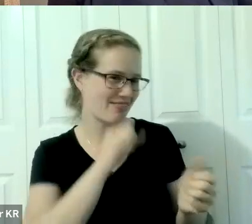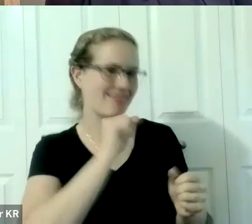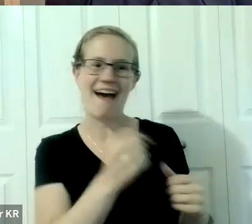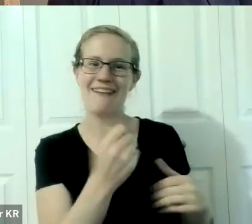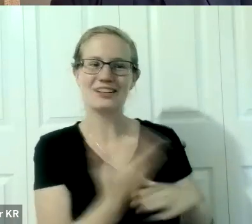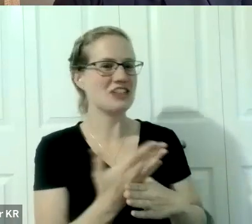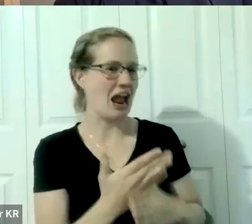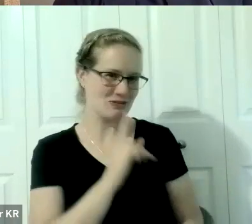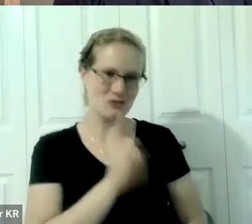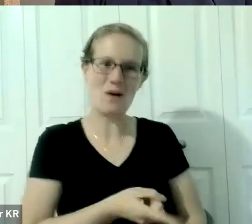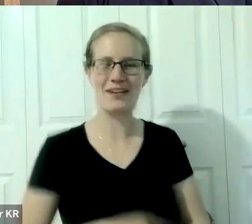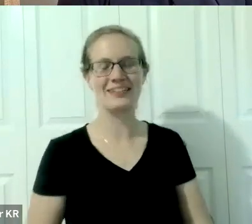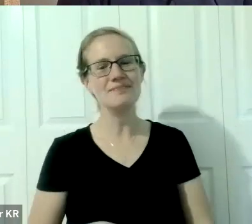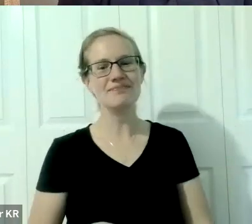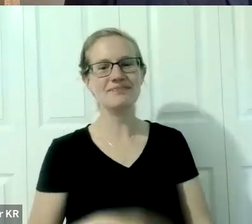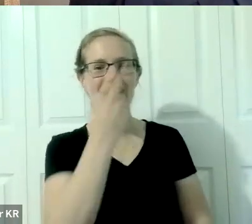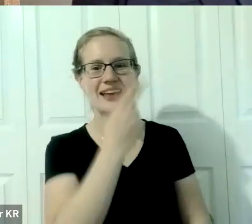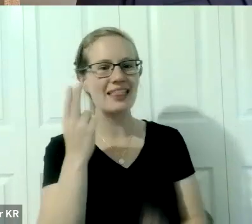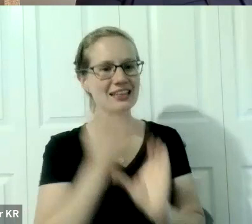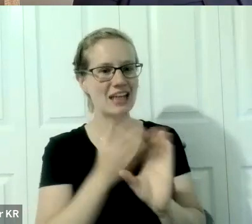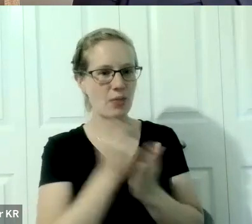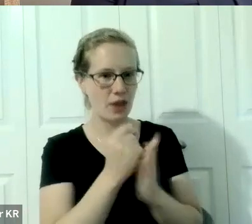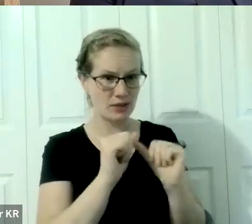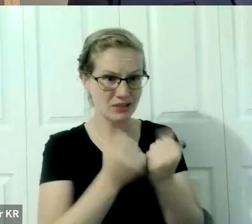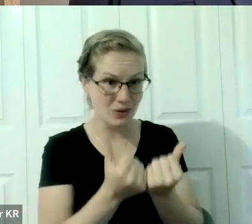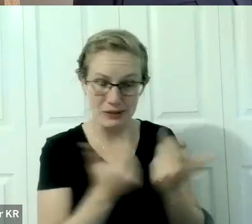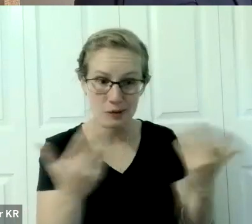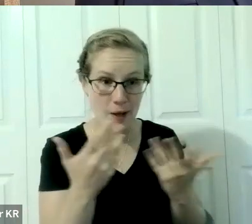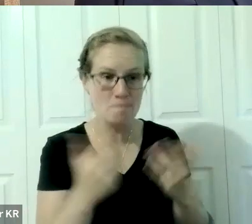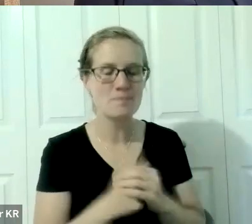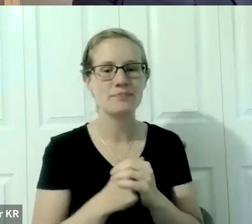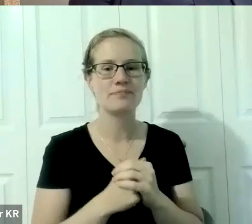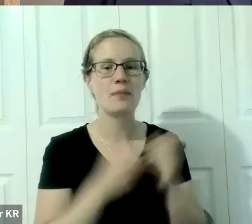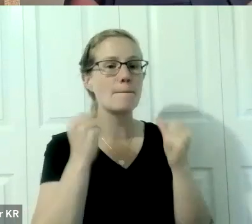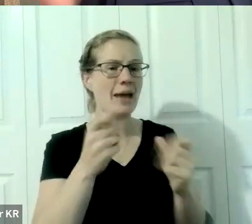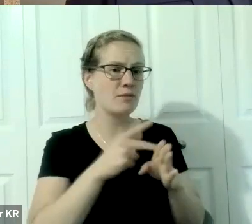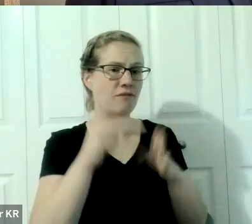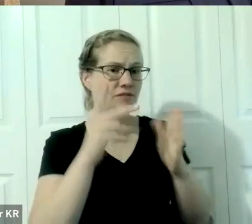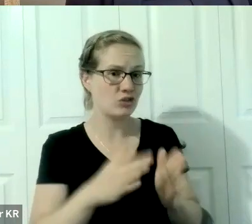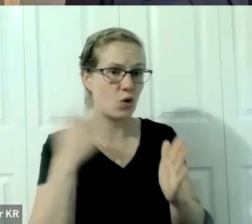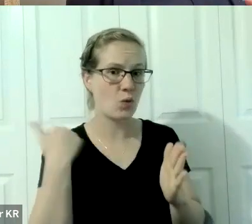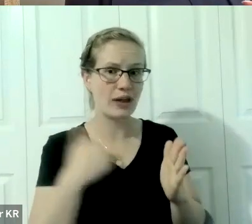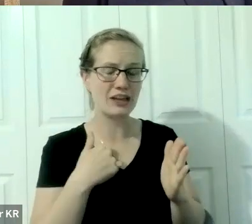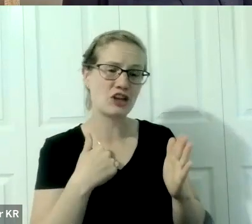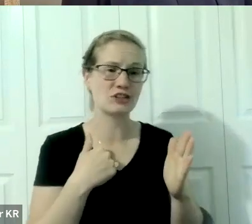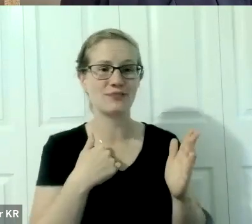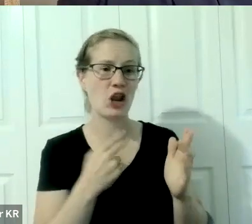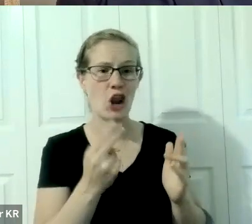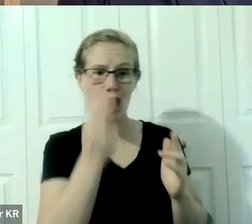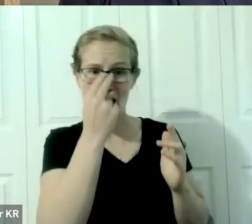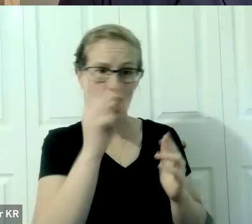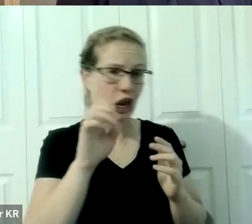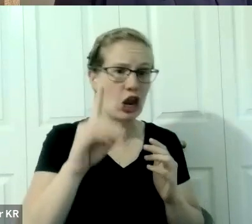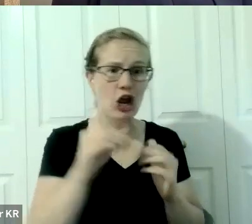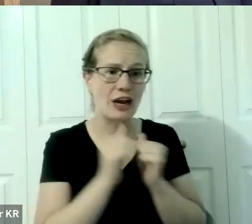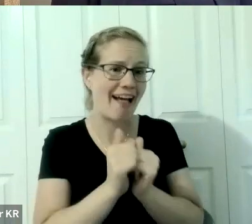it. The Catholic Psychotherapy Association, basically it's a bunch of professionals that we just nerd out together and